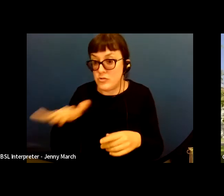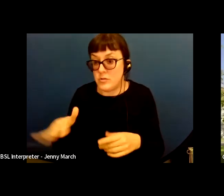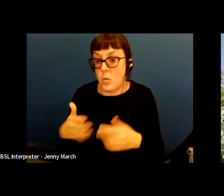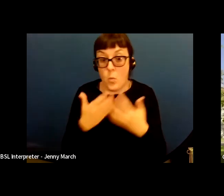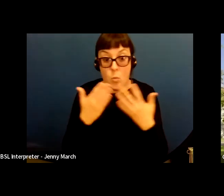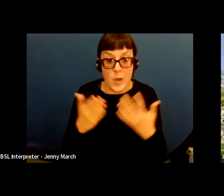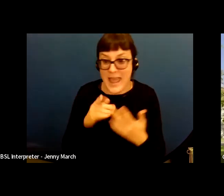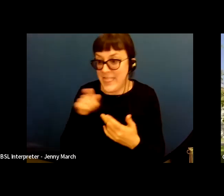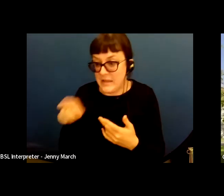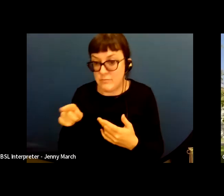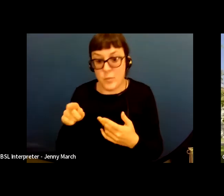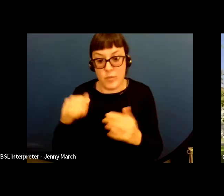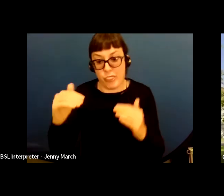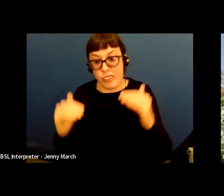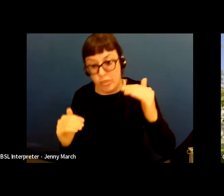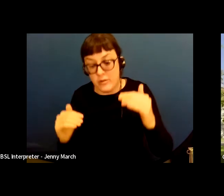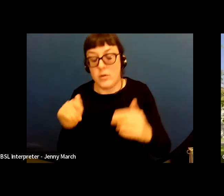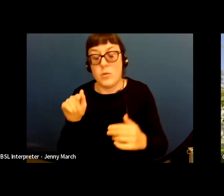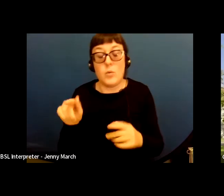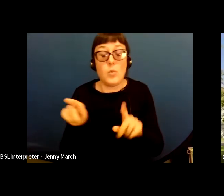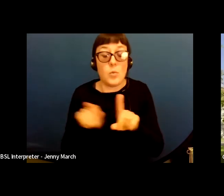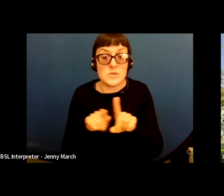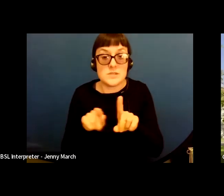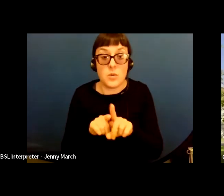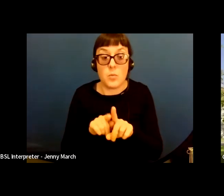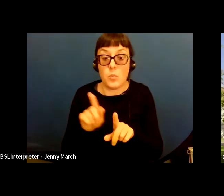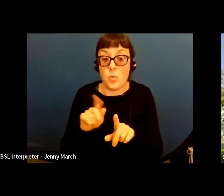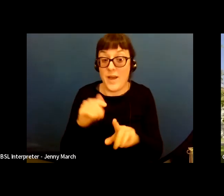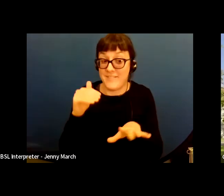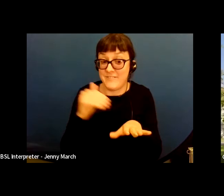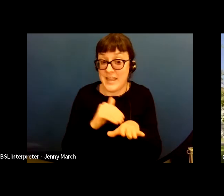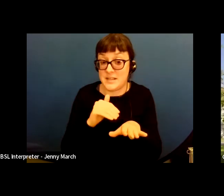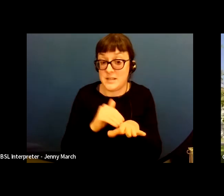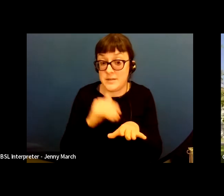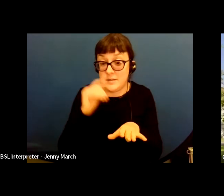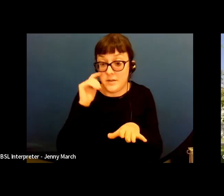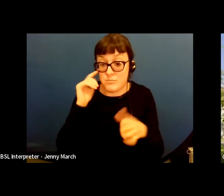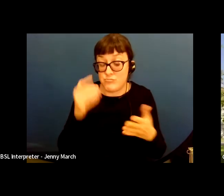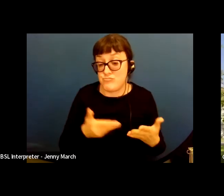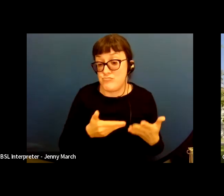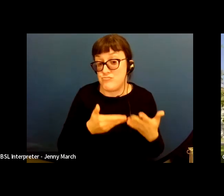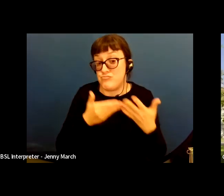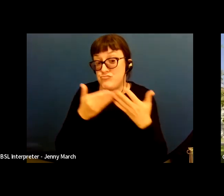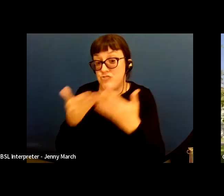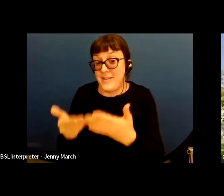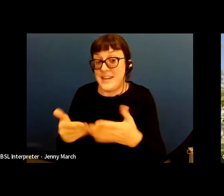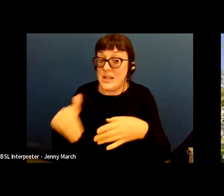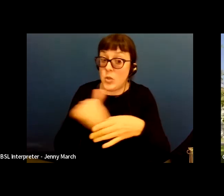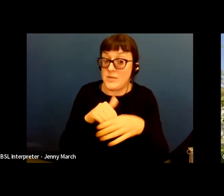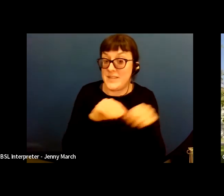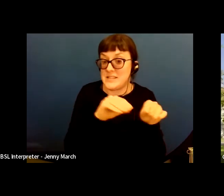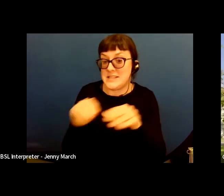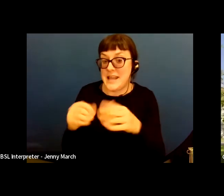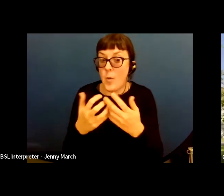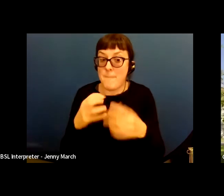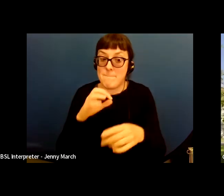are being left behind, but also what is the impact of providing the benefit of an inclusive education. And